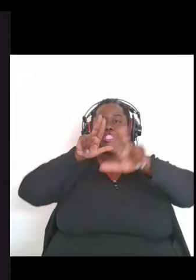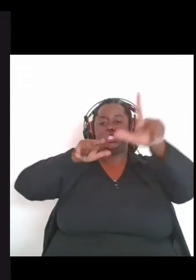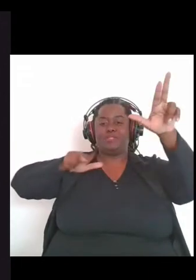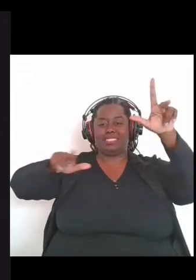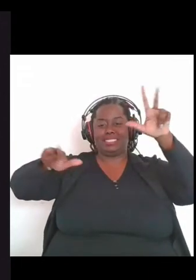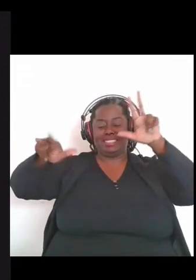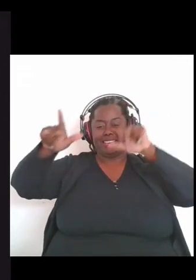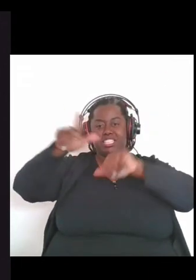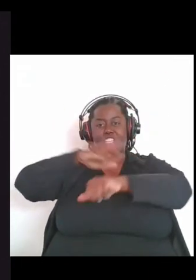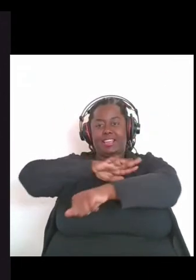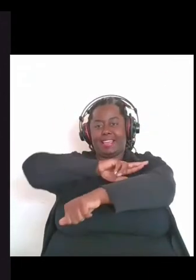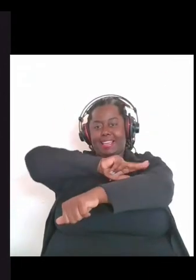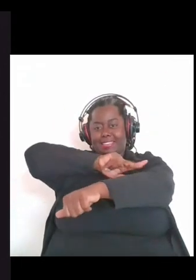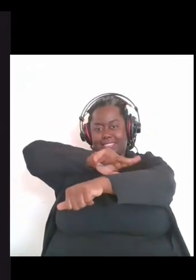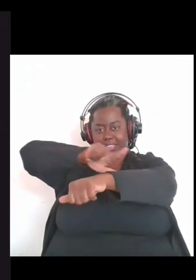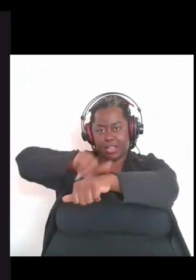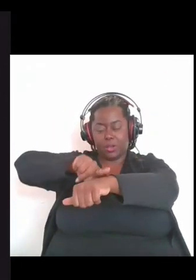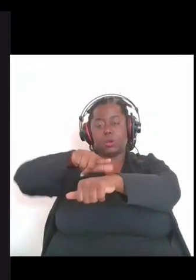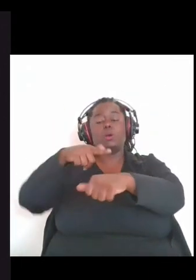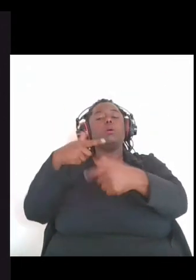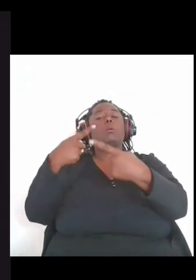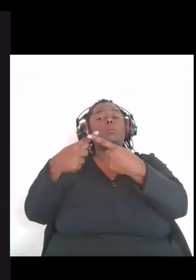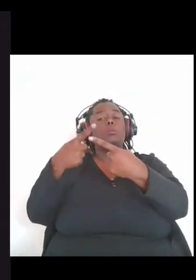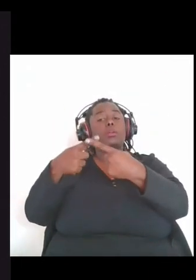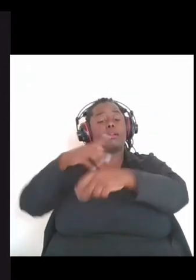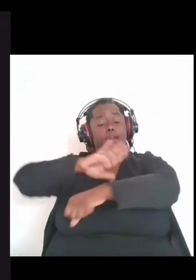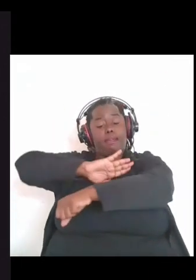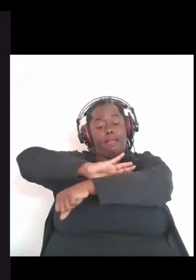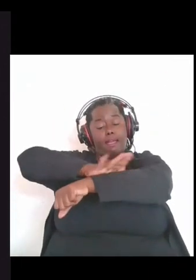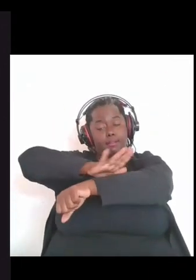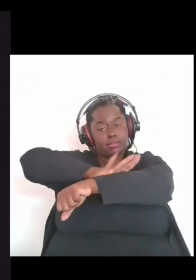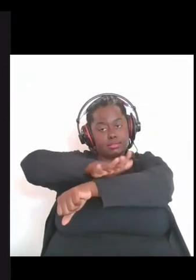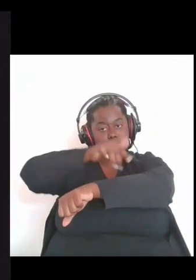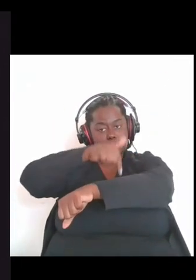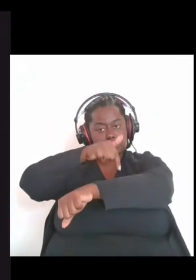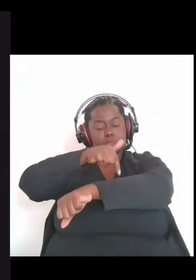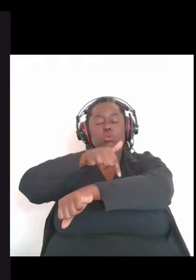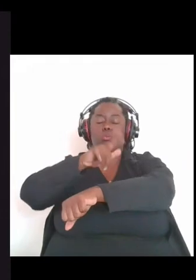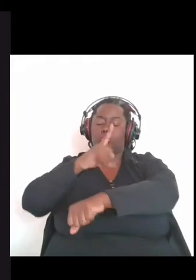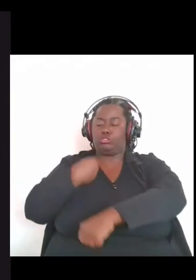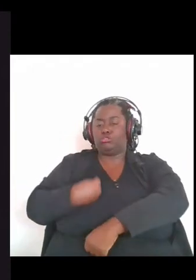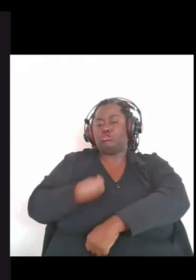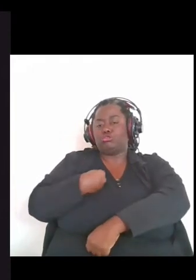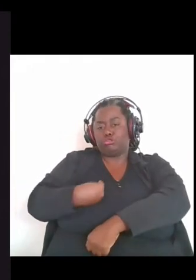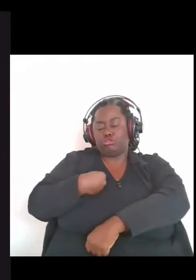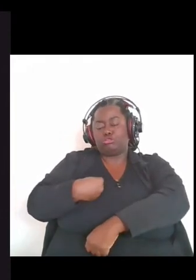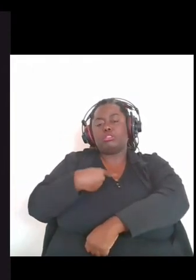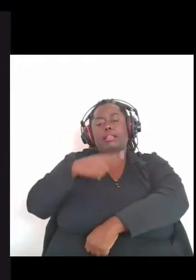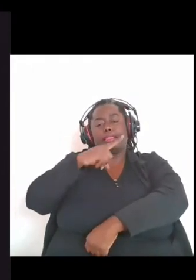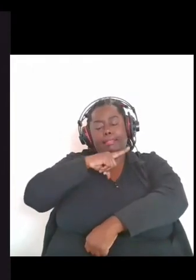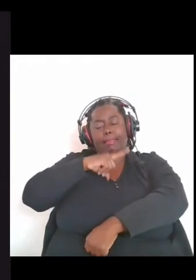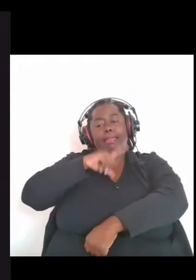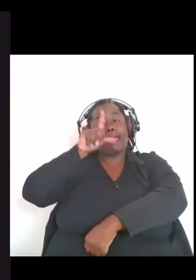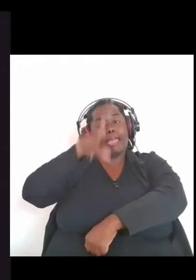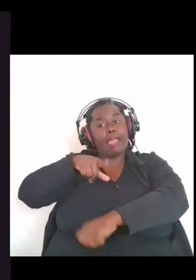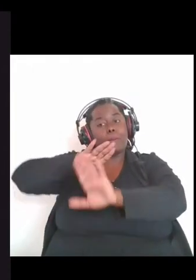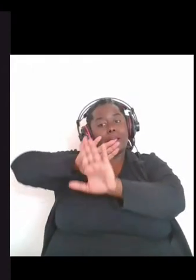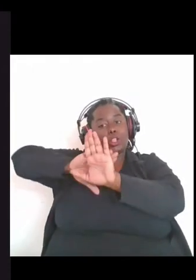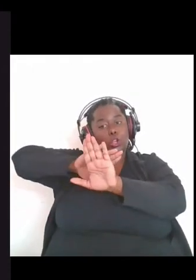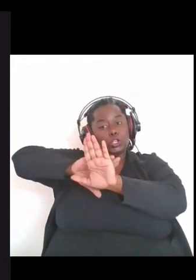diversity considering that racism is present